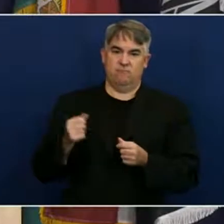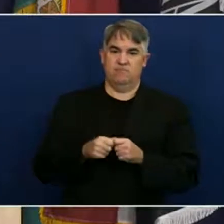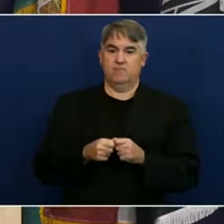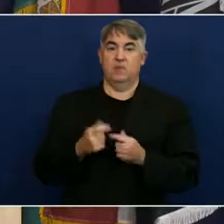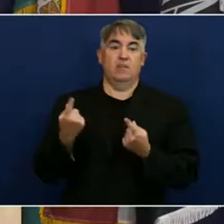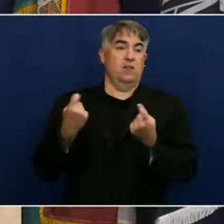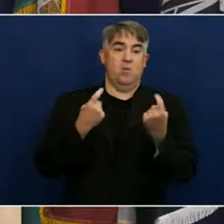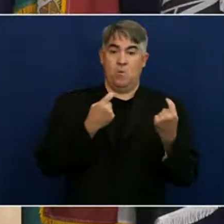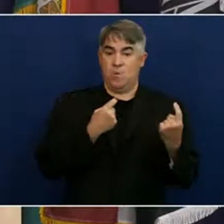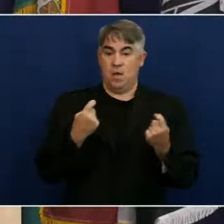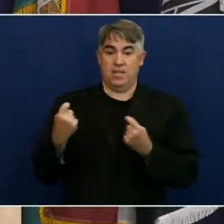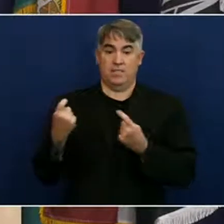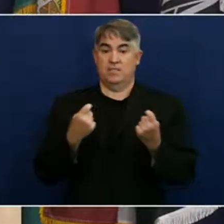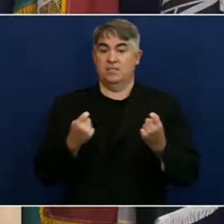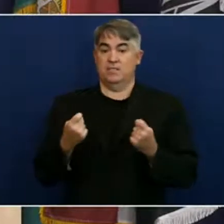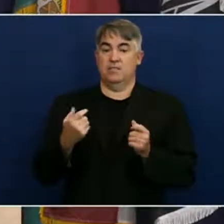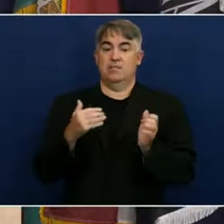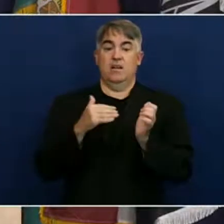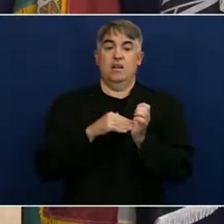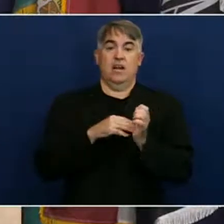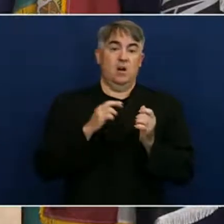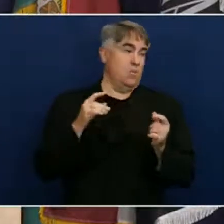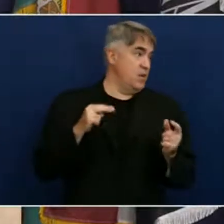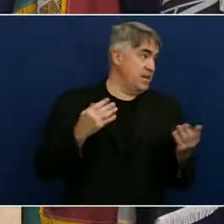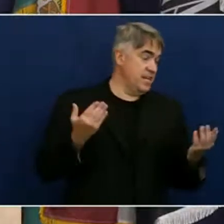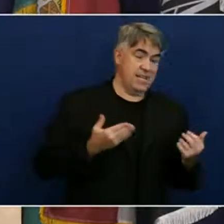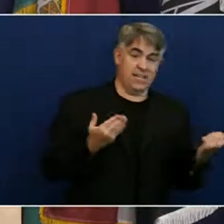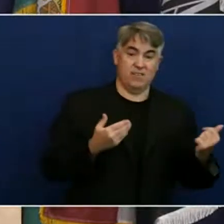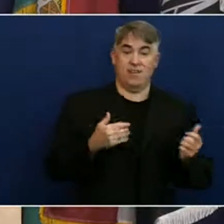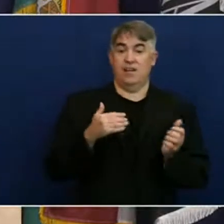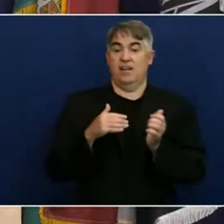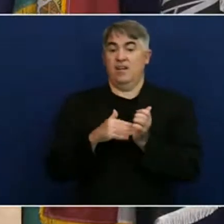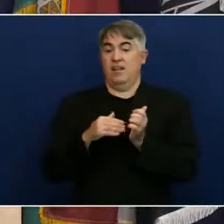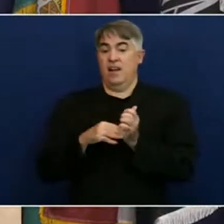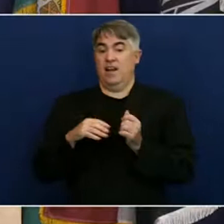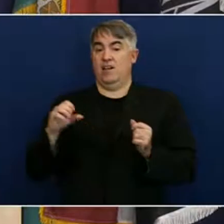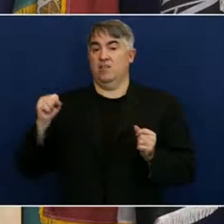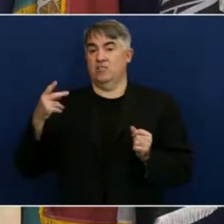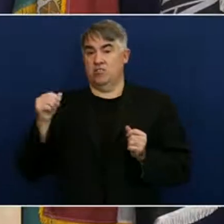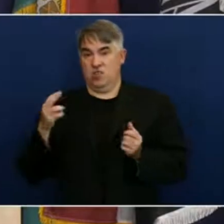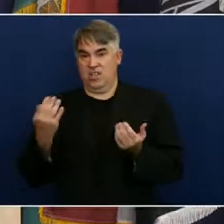and Shaw are here as well for any questions that may arise.